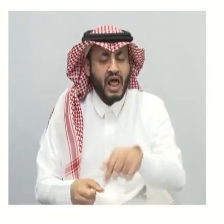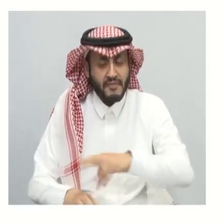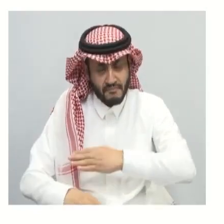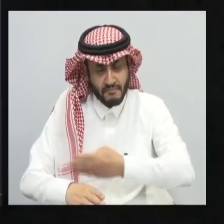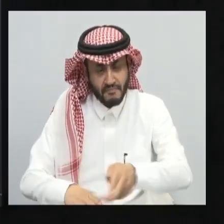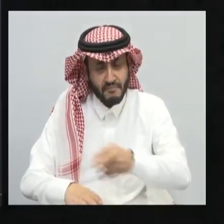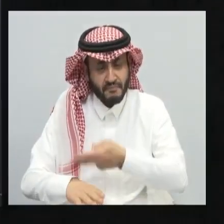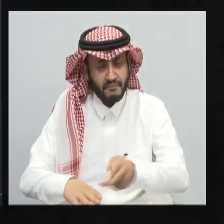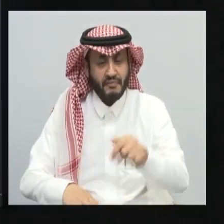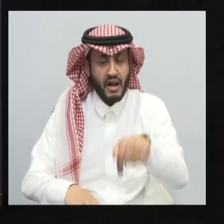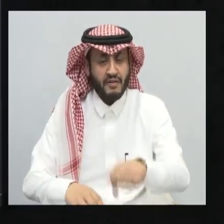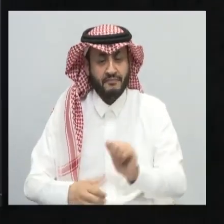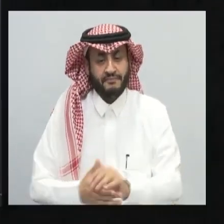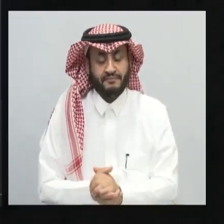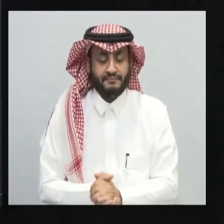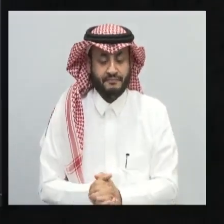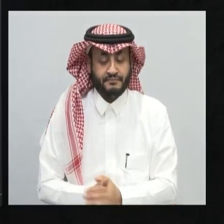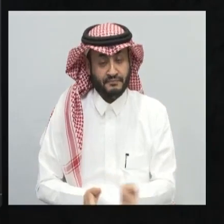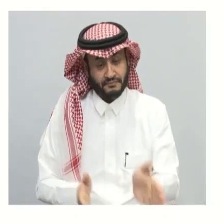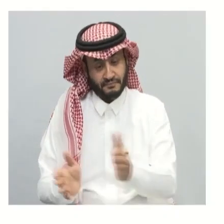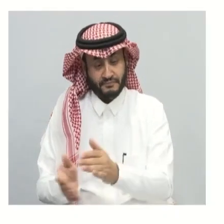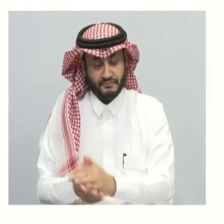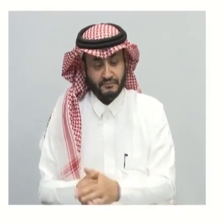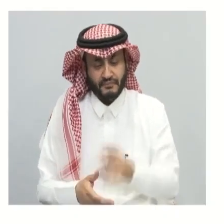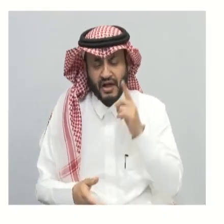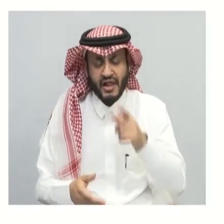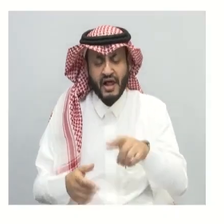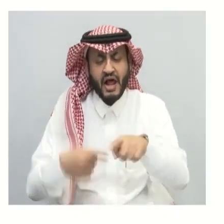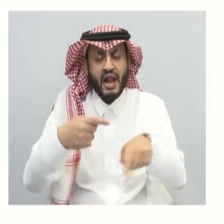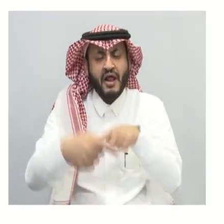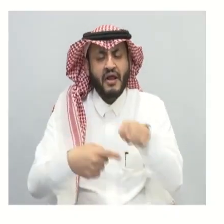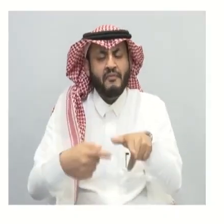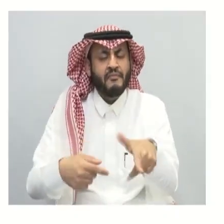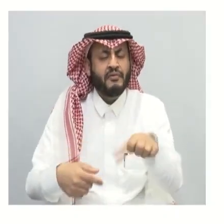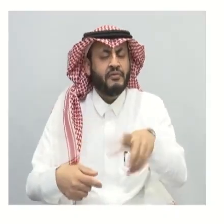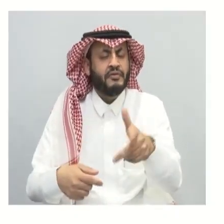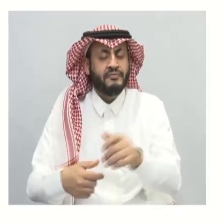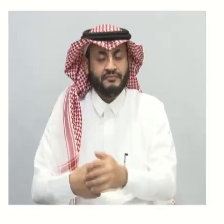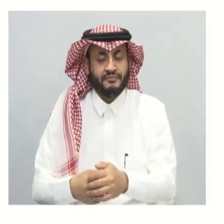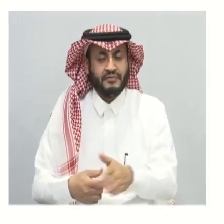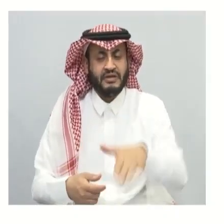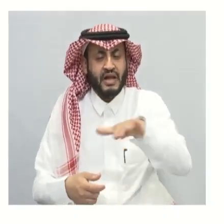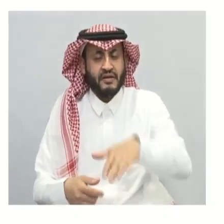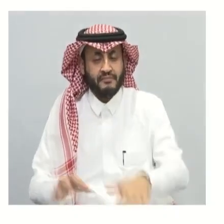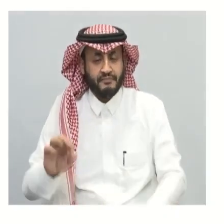cleaned. One more, what's wrong with the tire in here? The